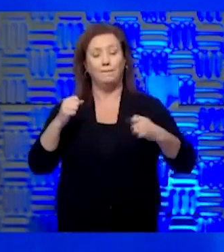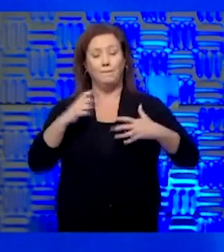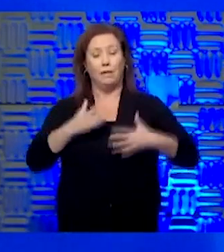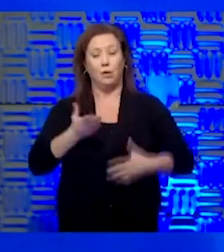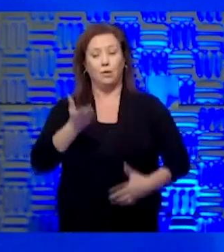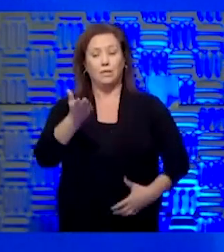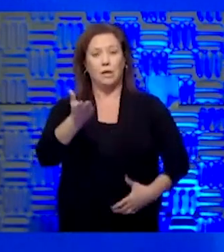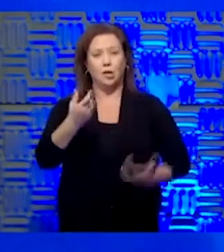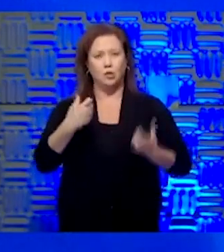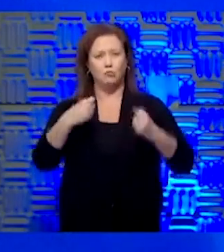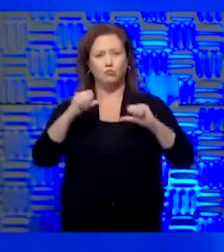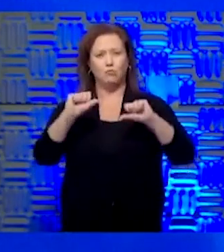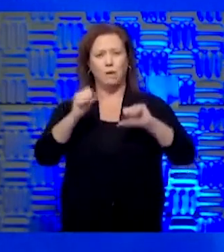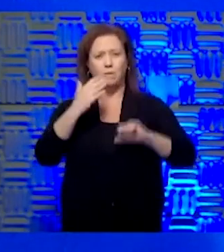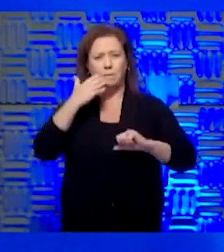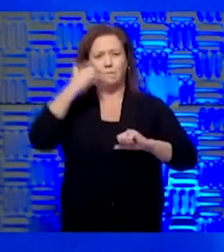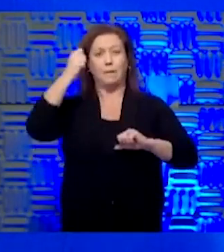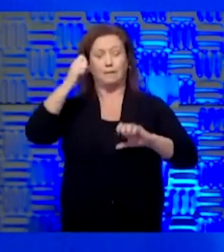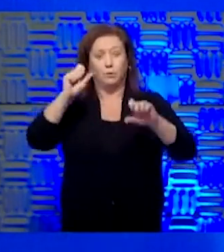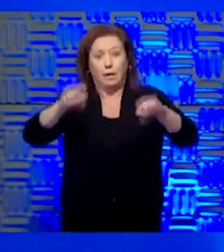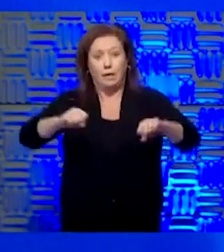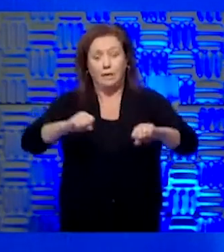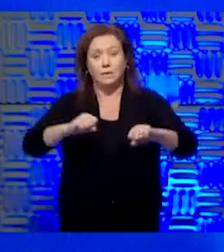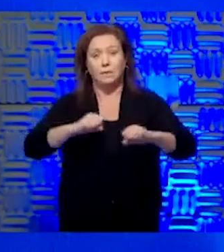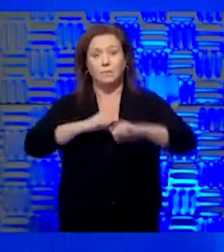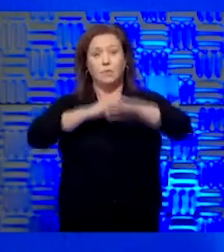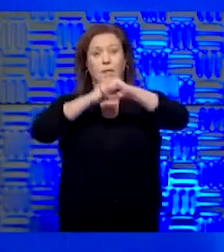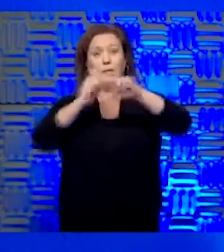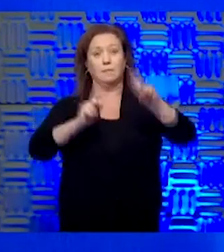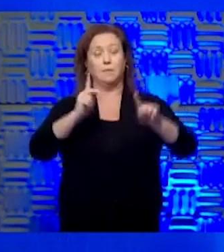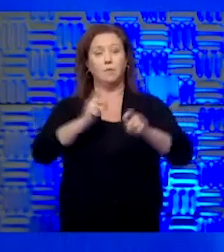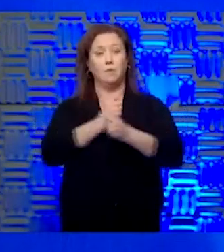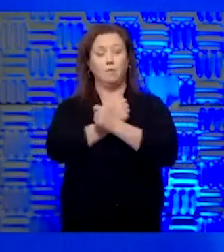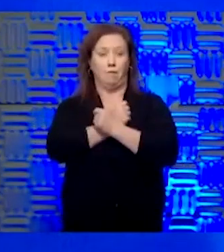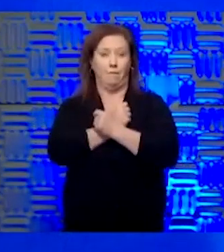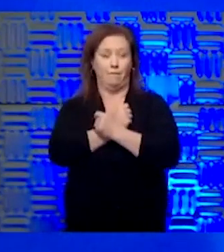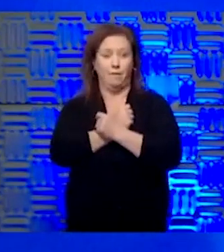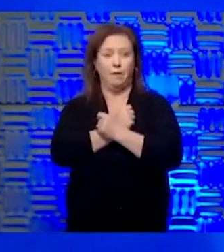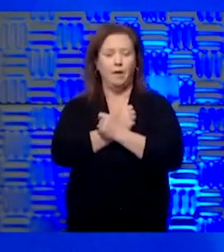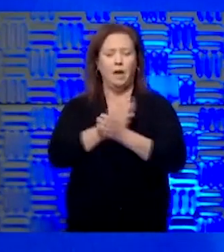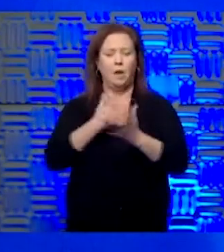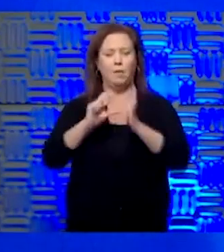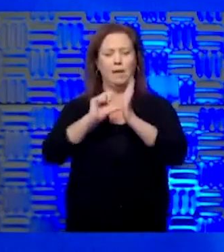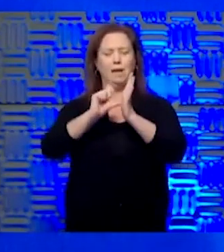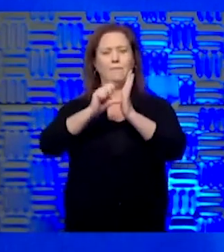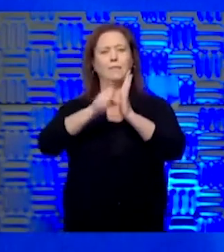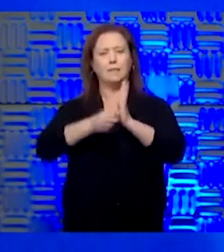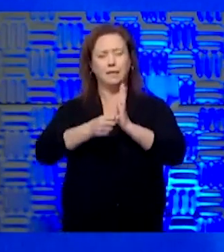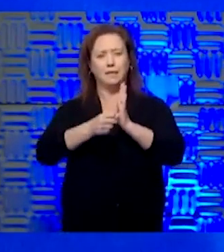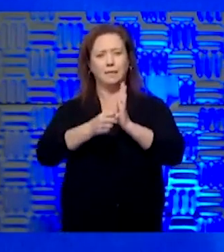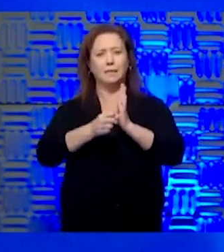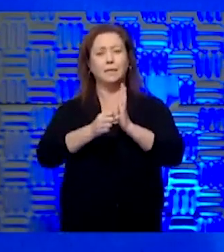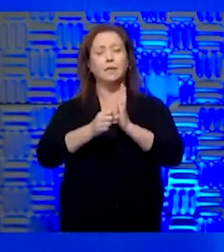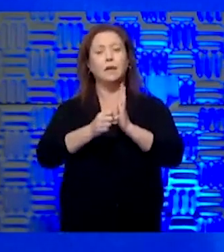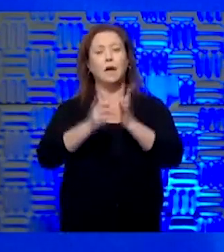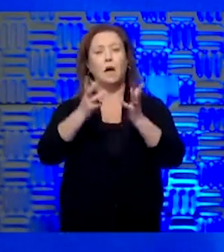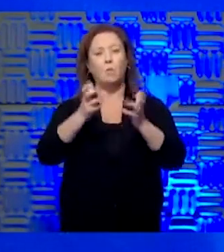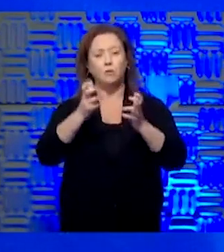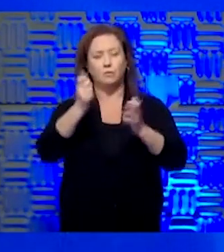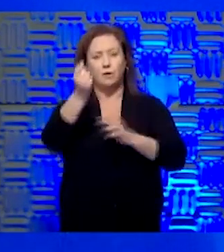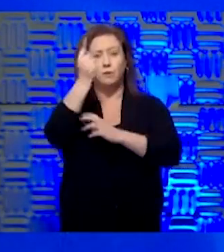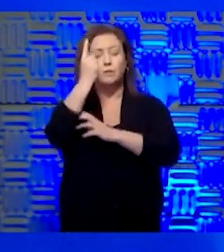you try to do the best you can to protect the people you love. And what I want to emphasize, one of the most important points that we want folks to